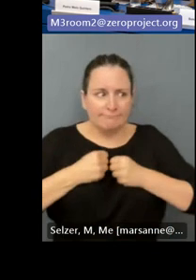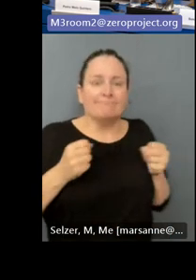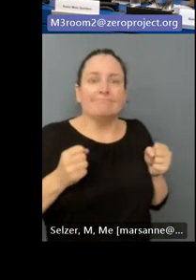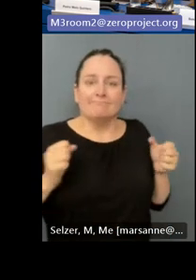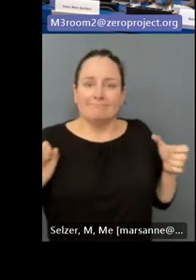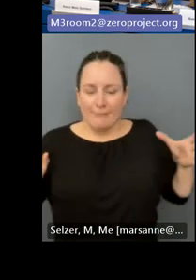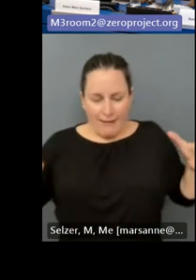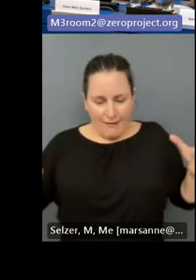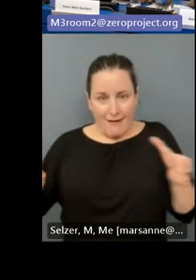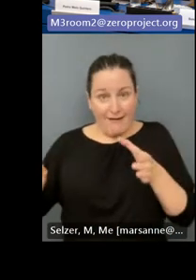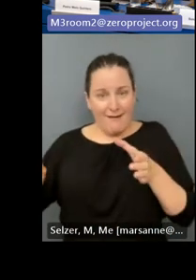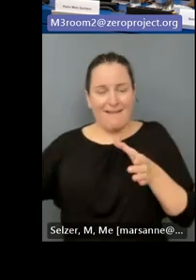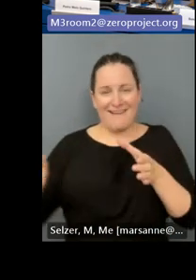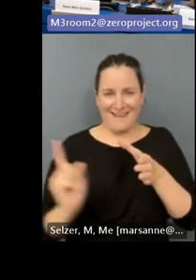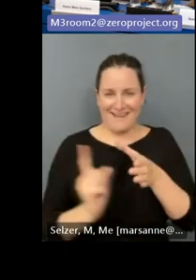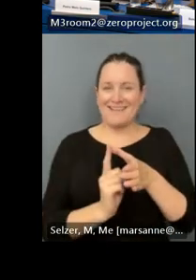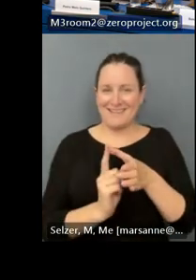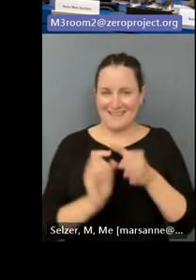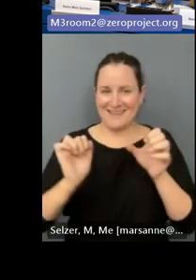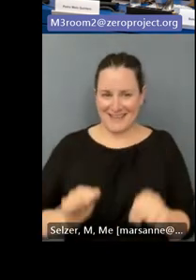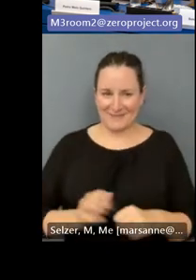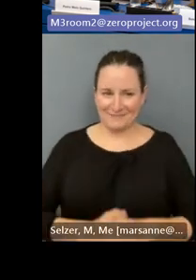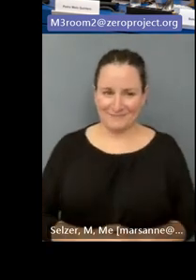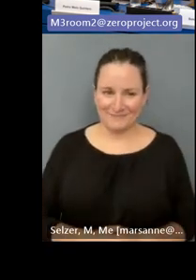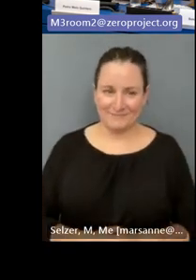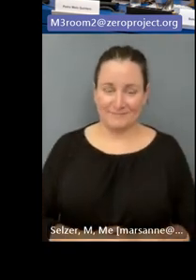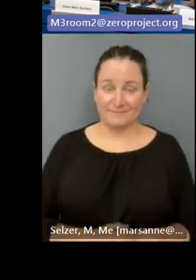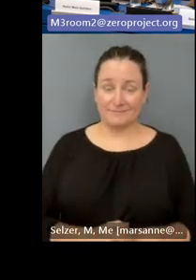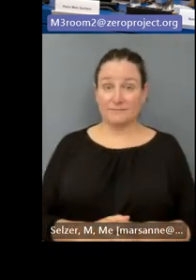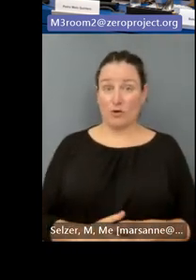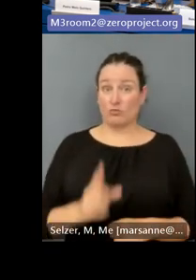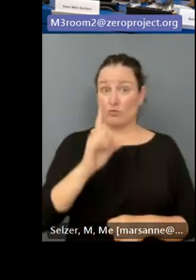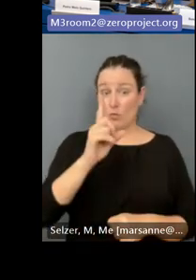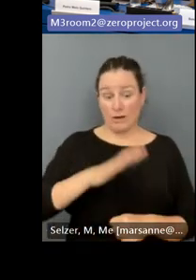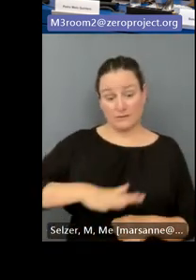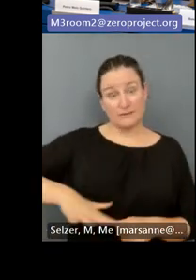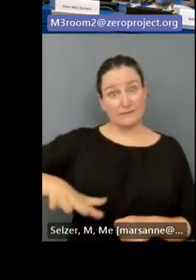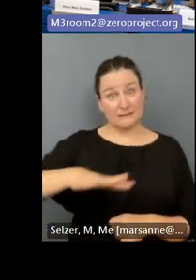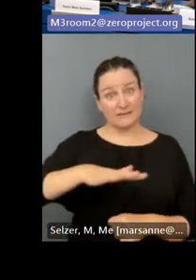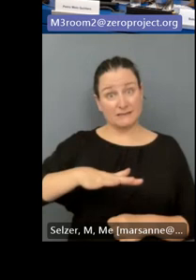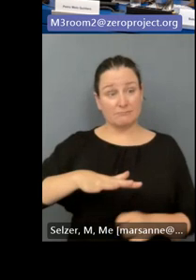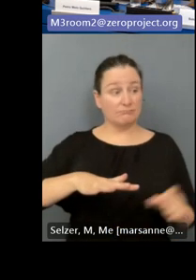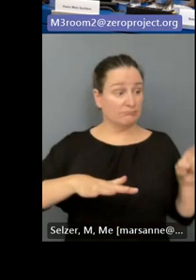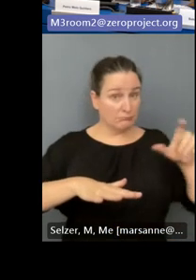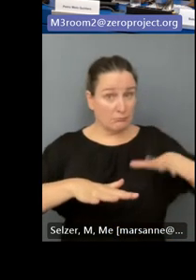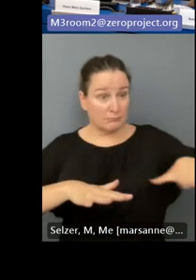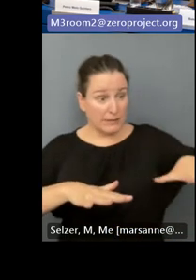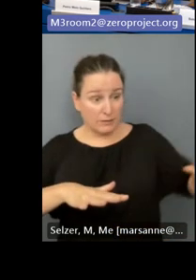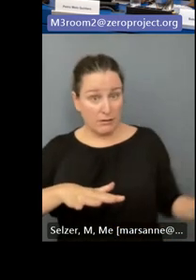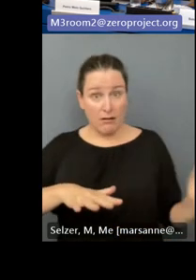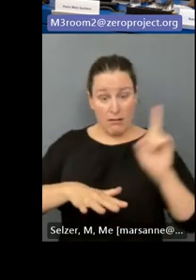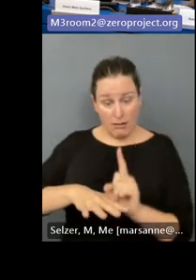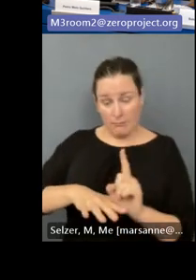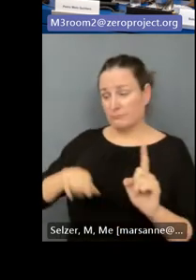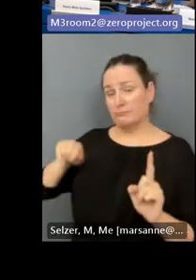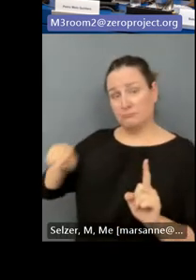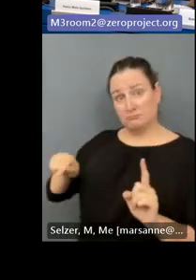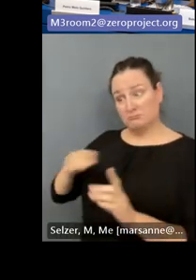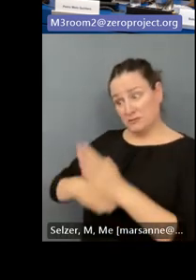They learn and grow together. These spaces has been become a catalyst for the development of social